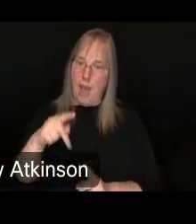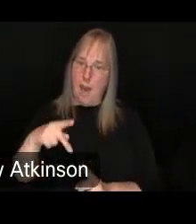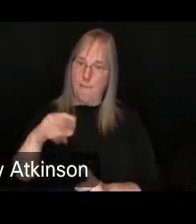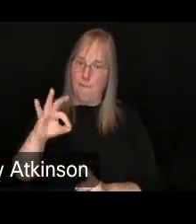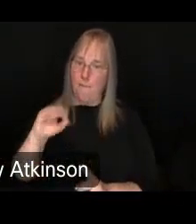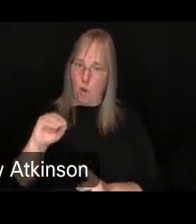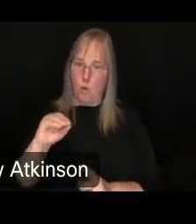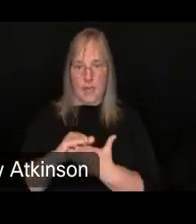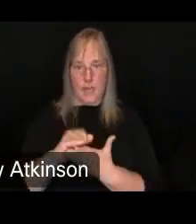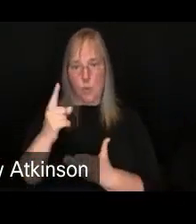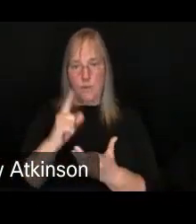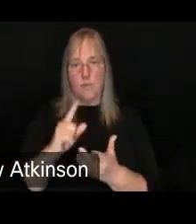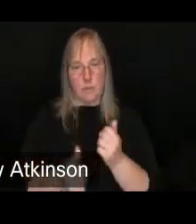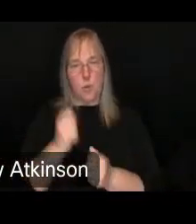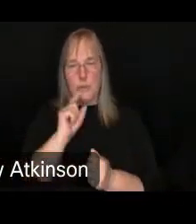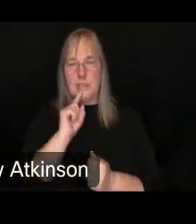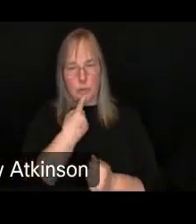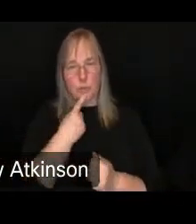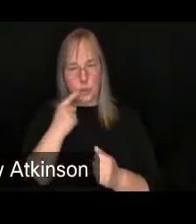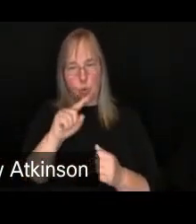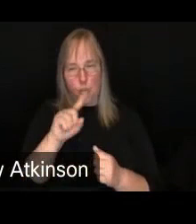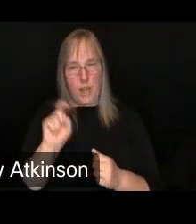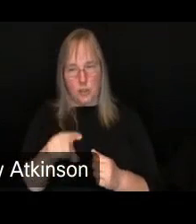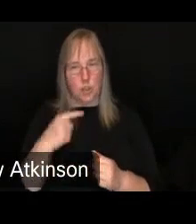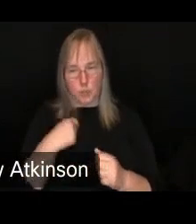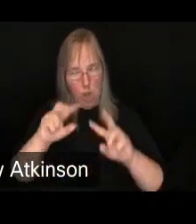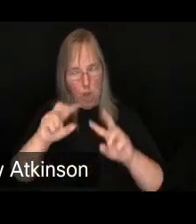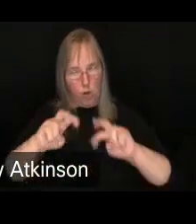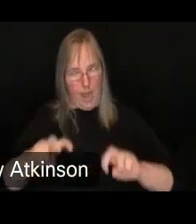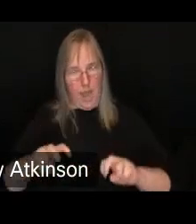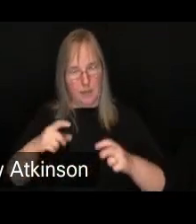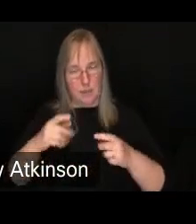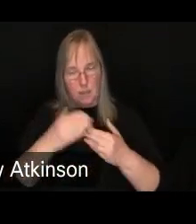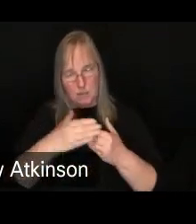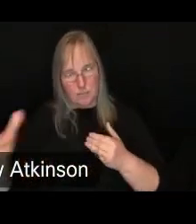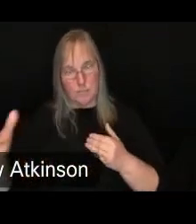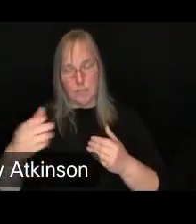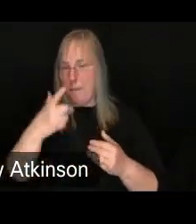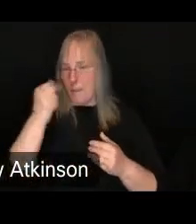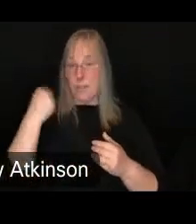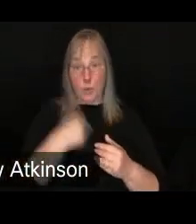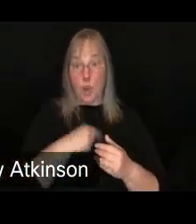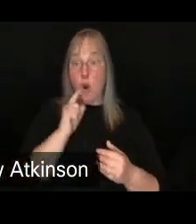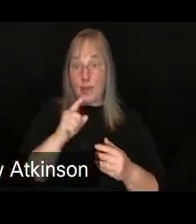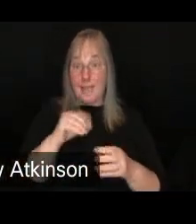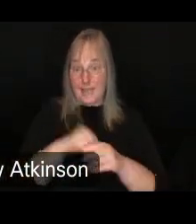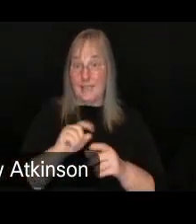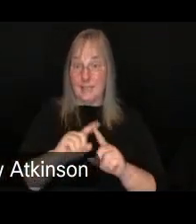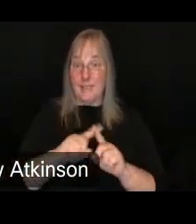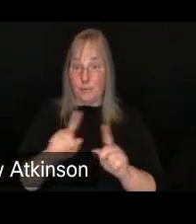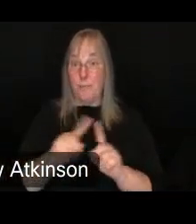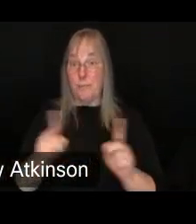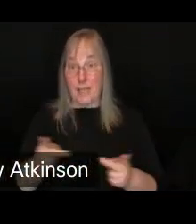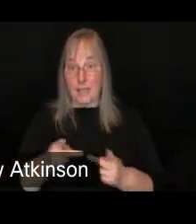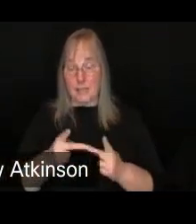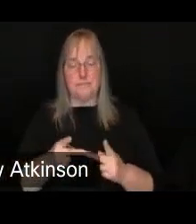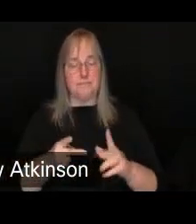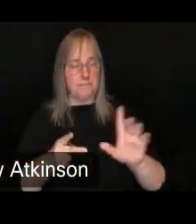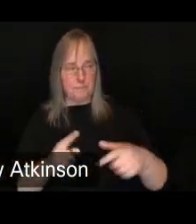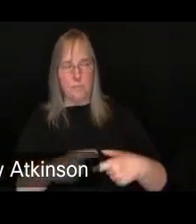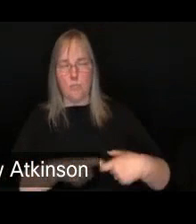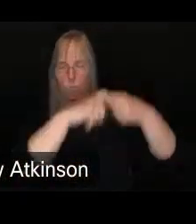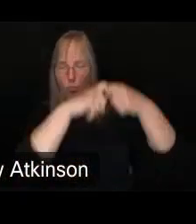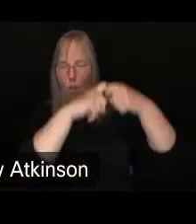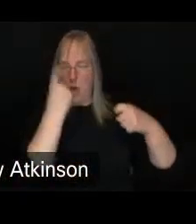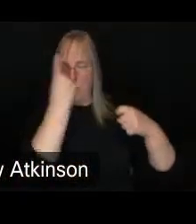serious questions we look at as we go forward, because we are in a different place. Right. Let's hold on the thought on that. We